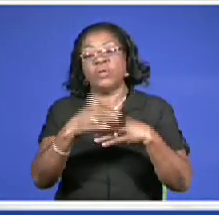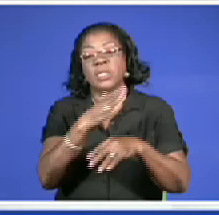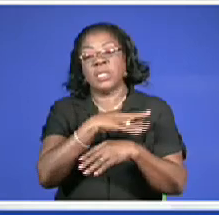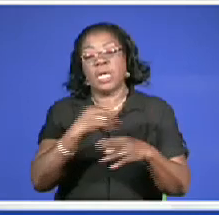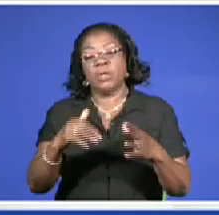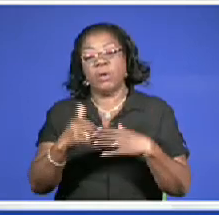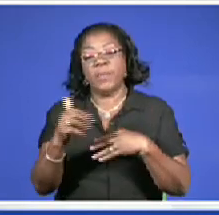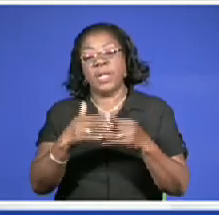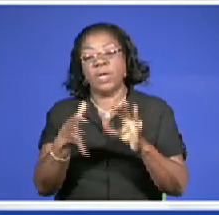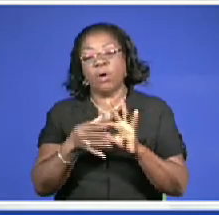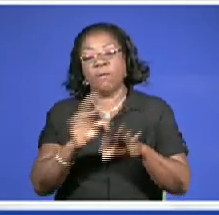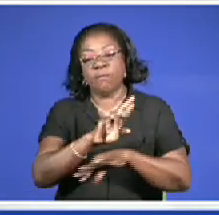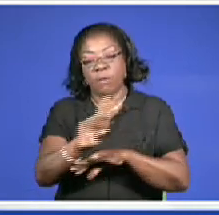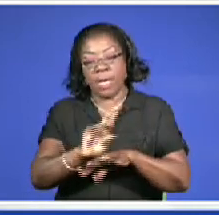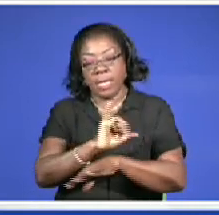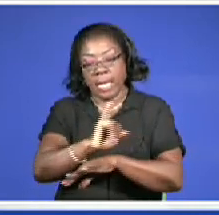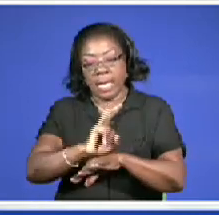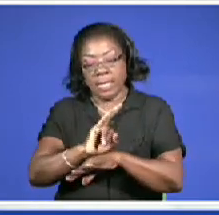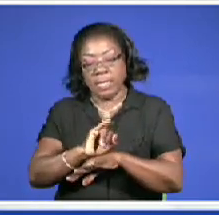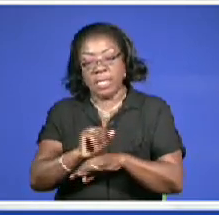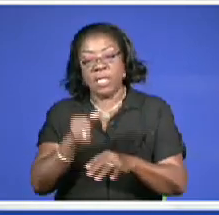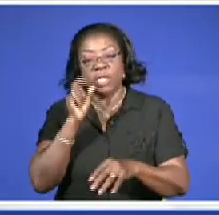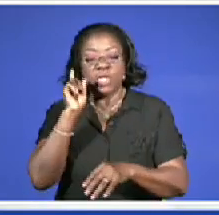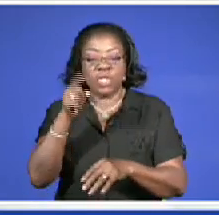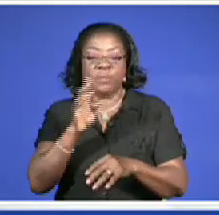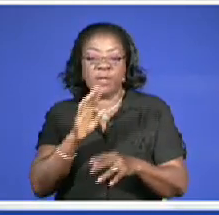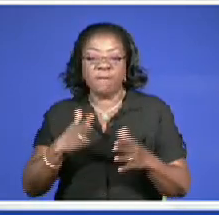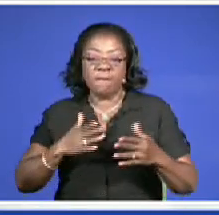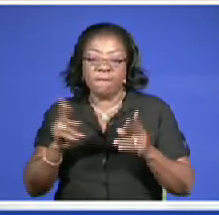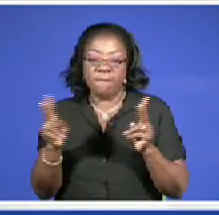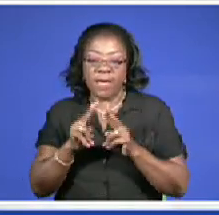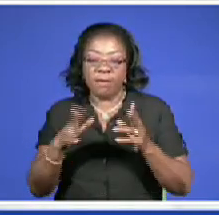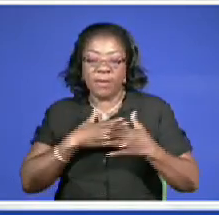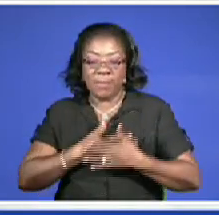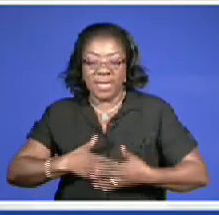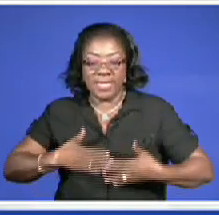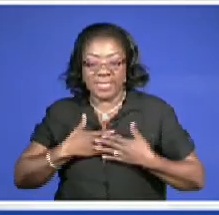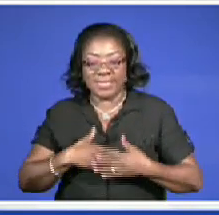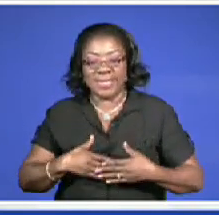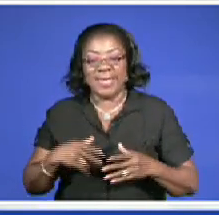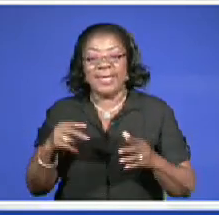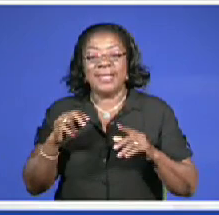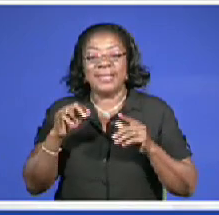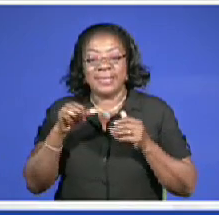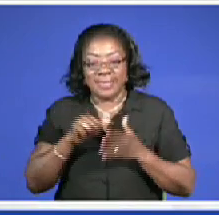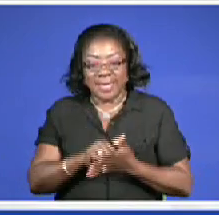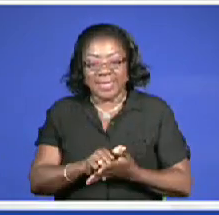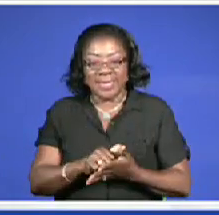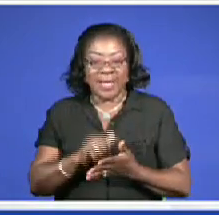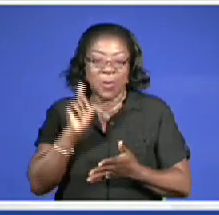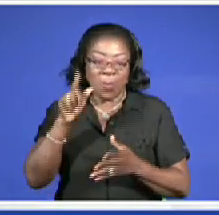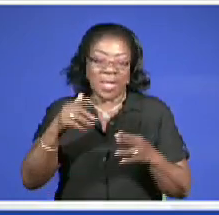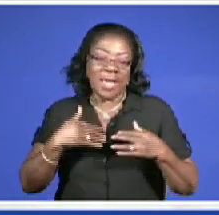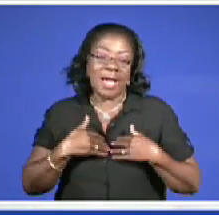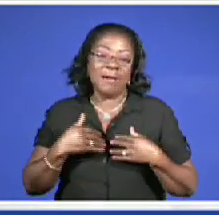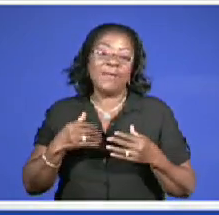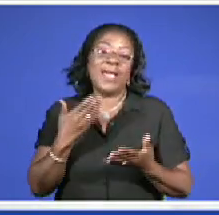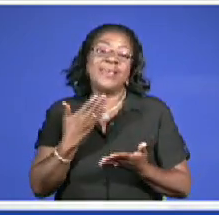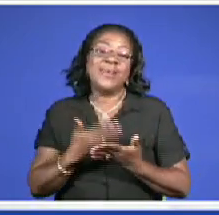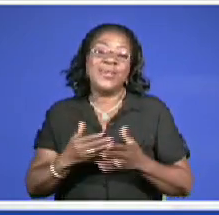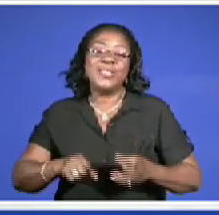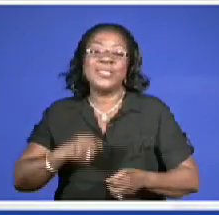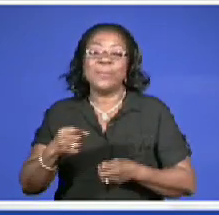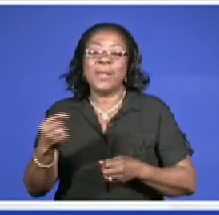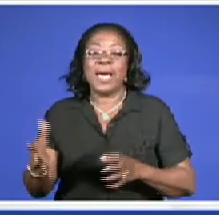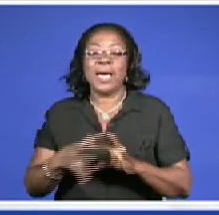People of Ragged Island should be quite pleased that they are having a consistent, steady supply of